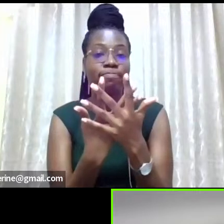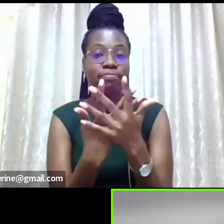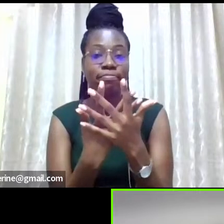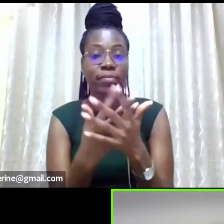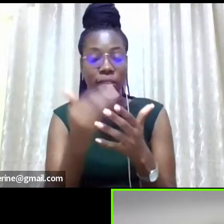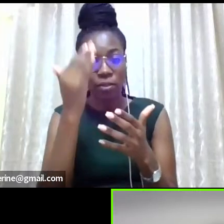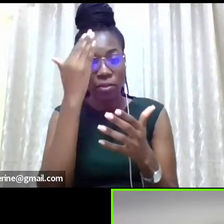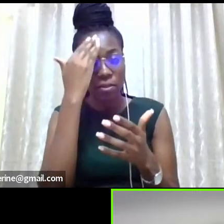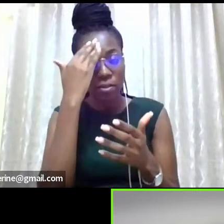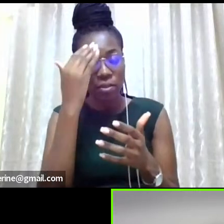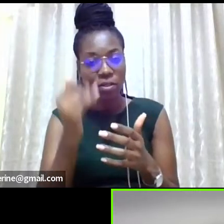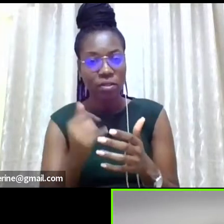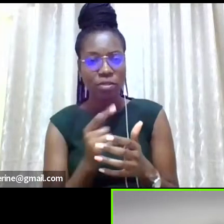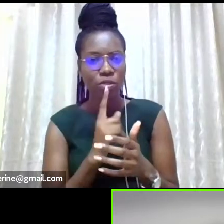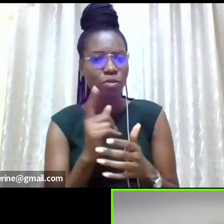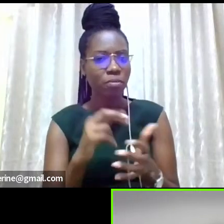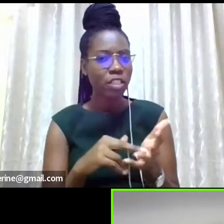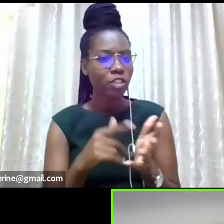and